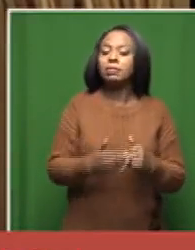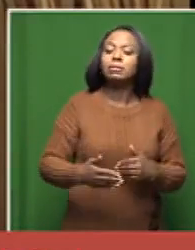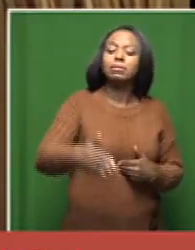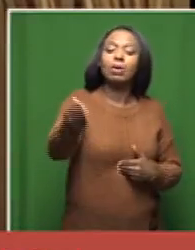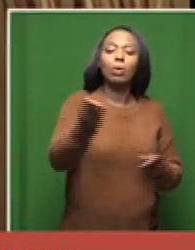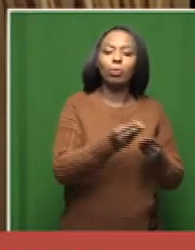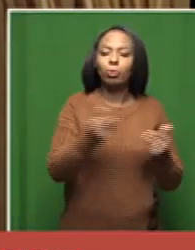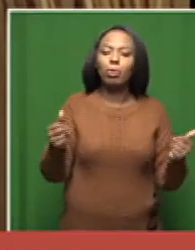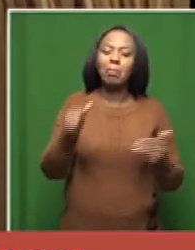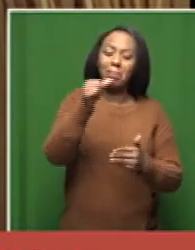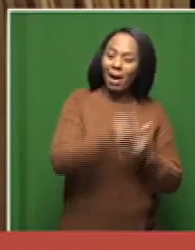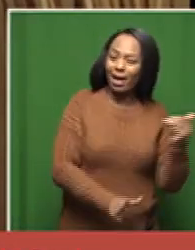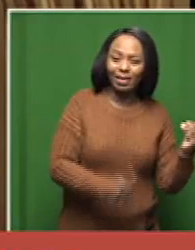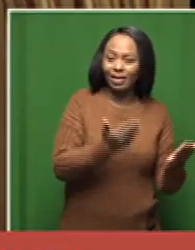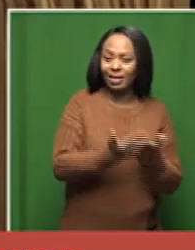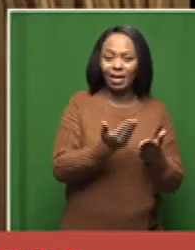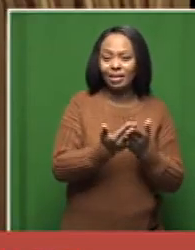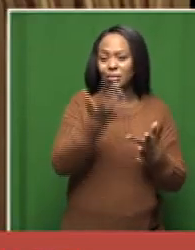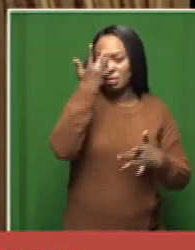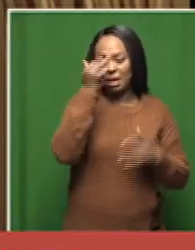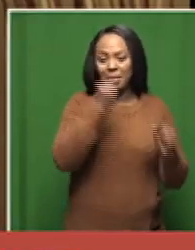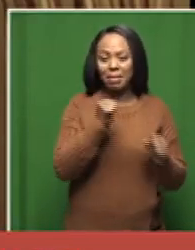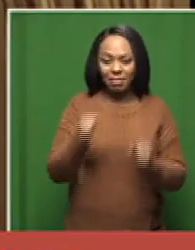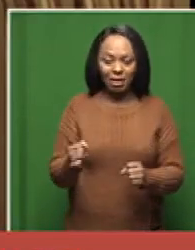It can be weeks, months, and of course it's still early